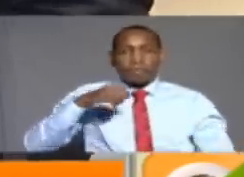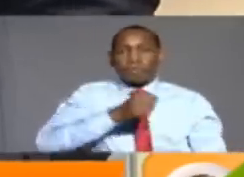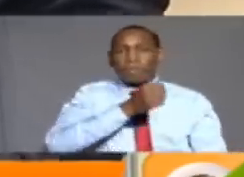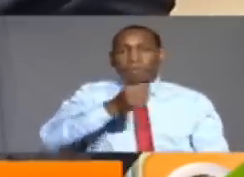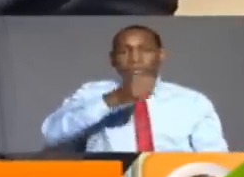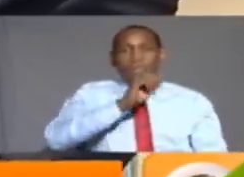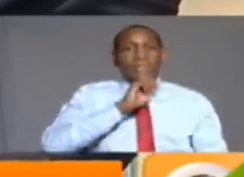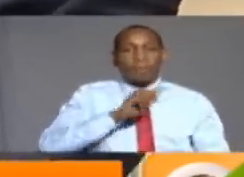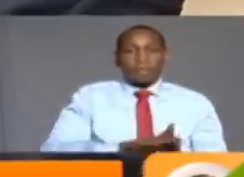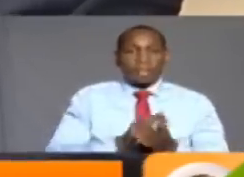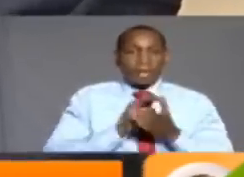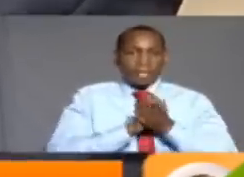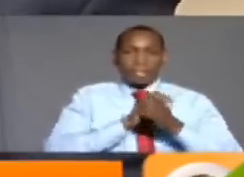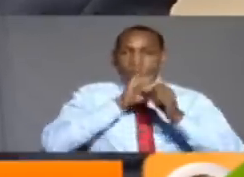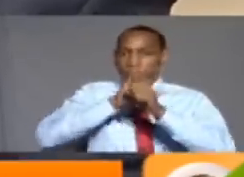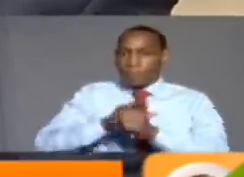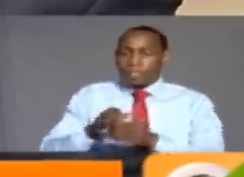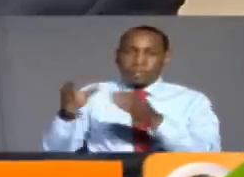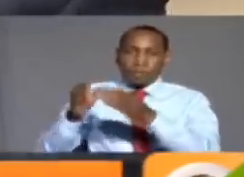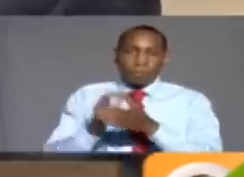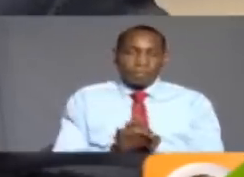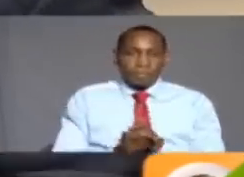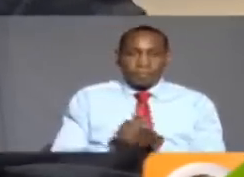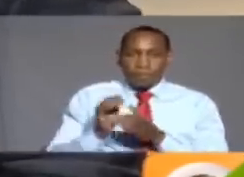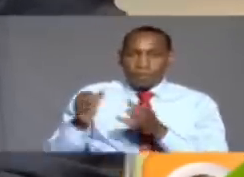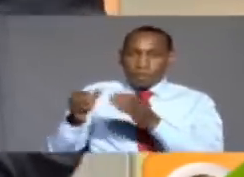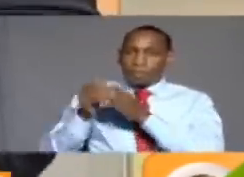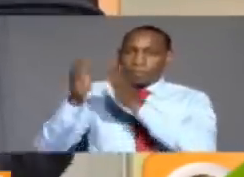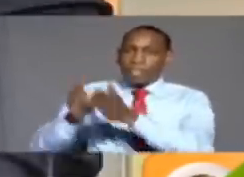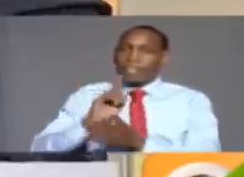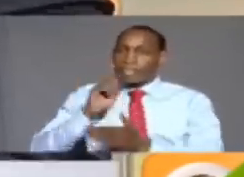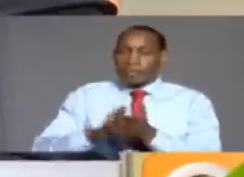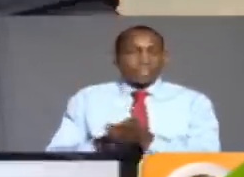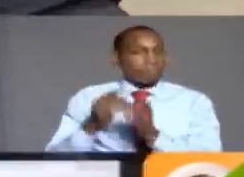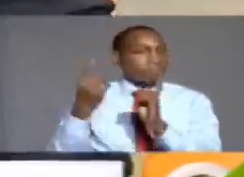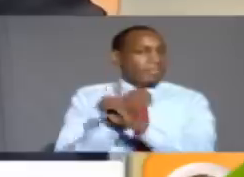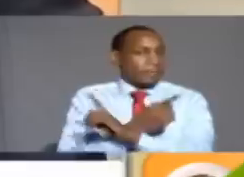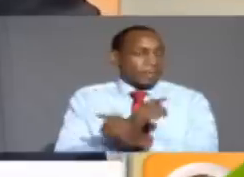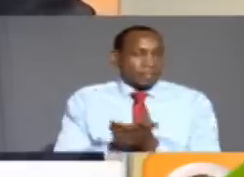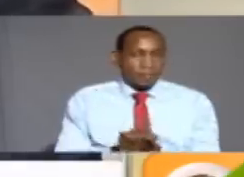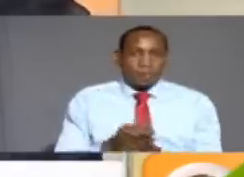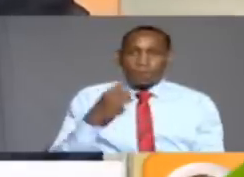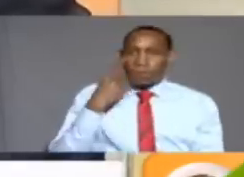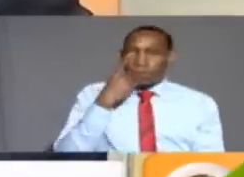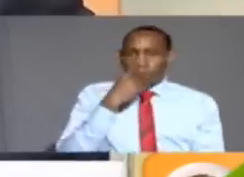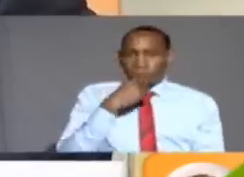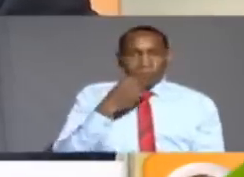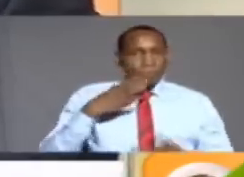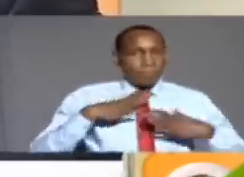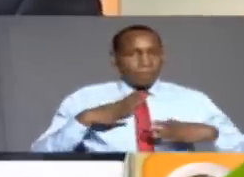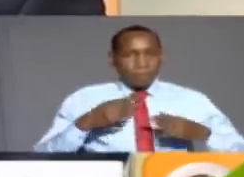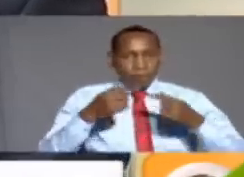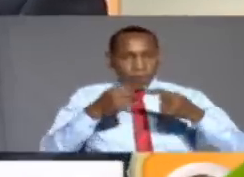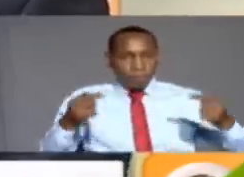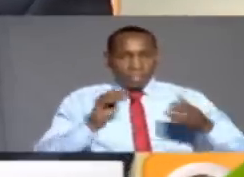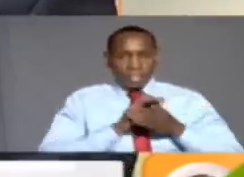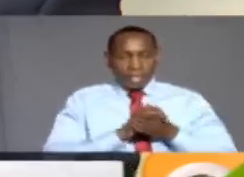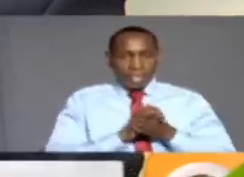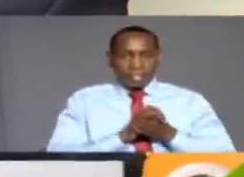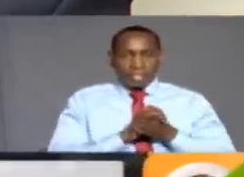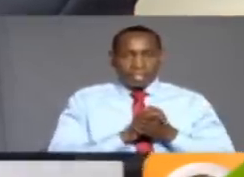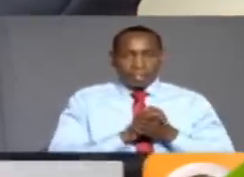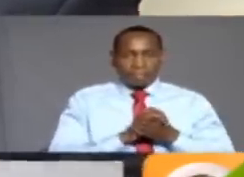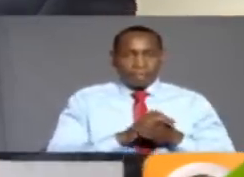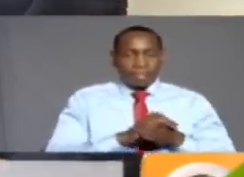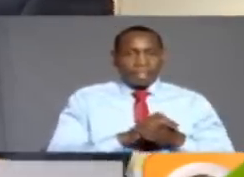saying this handshake is undermining the party. Okay. The leader of the party has said it is not. All right. So I ask myself, who are these people fighting the handshake, fighting